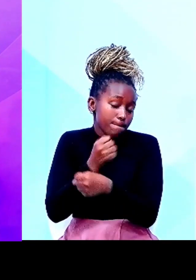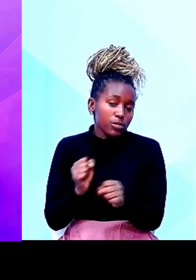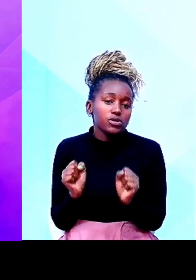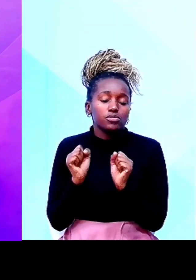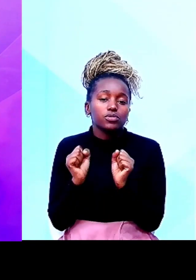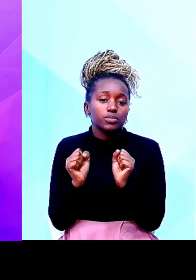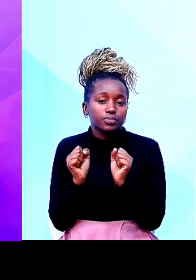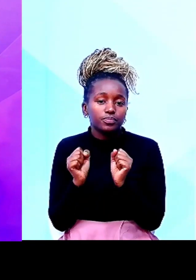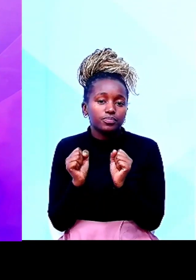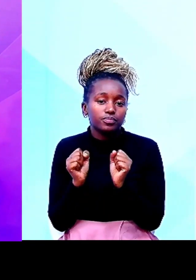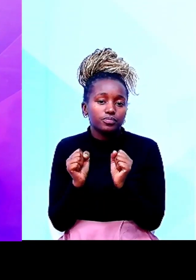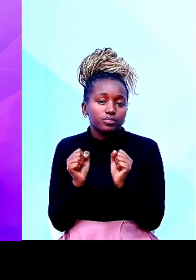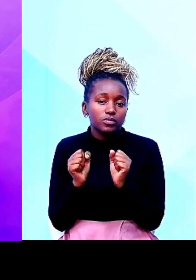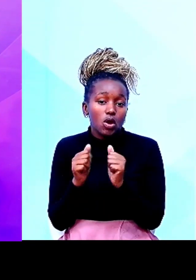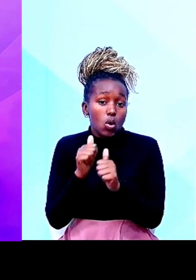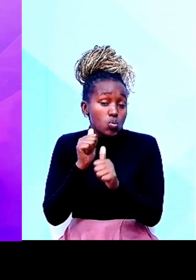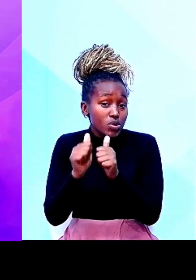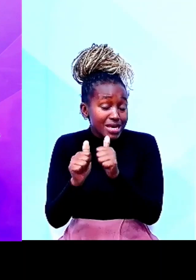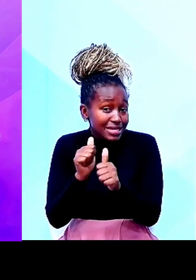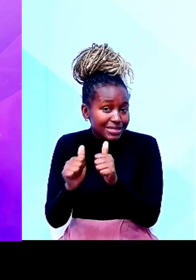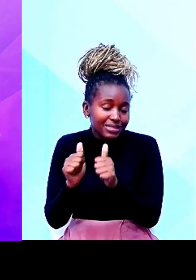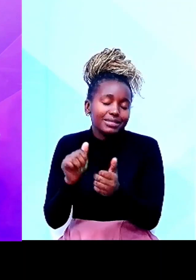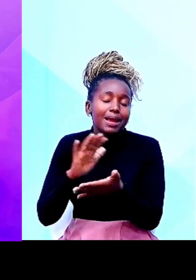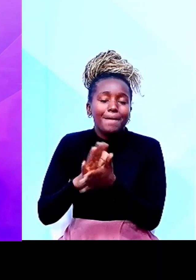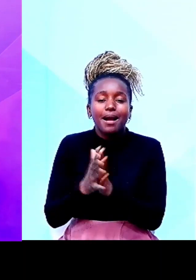maybe other disabilities. So